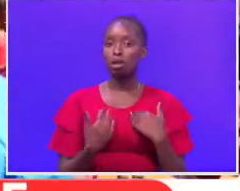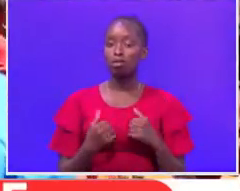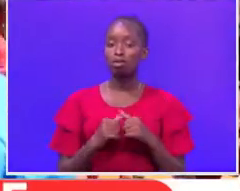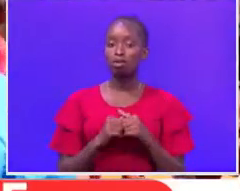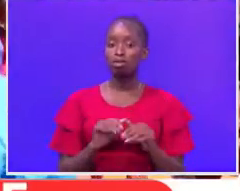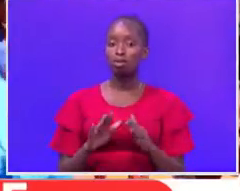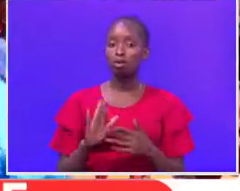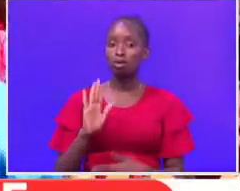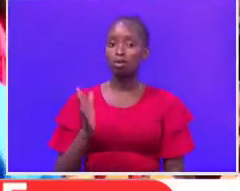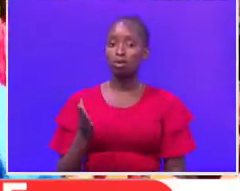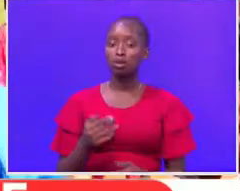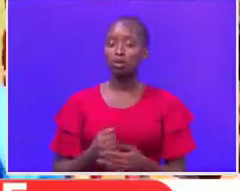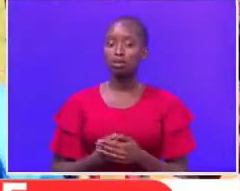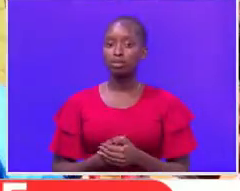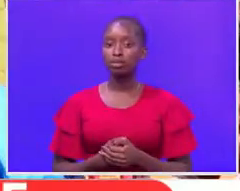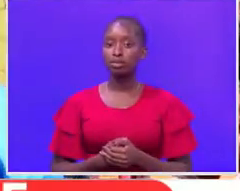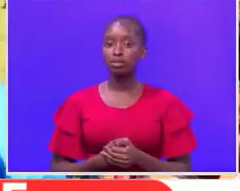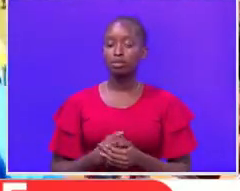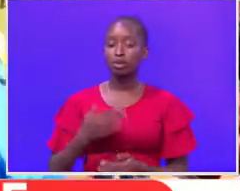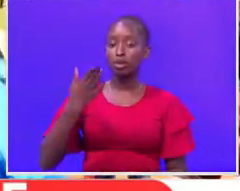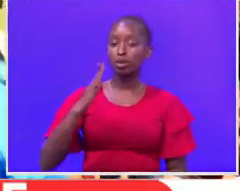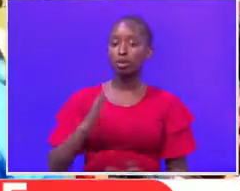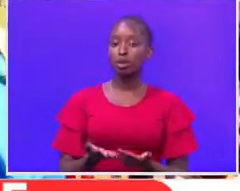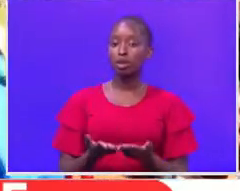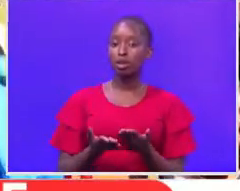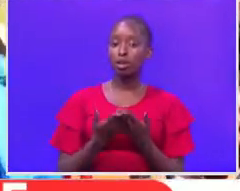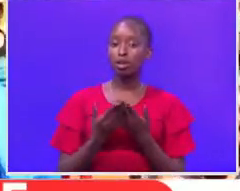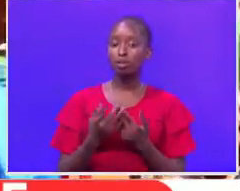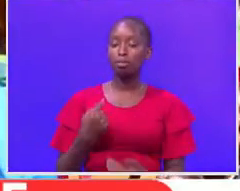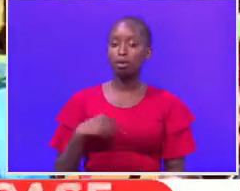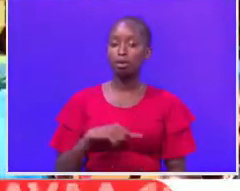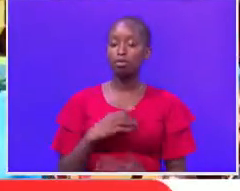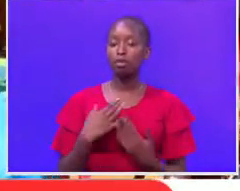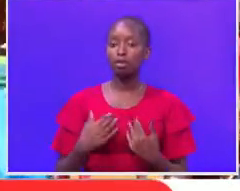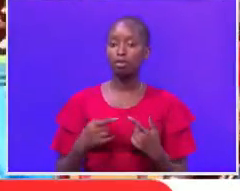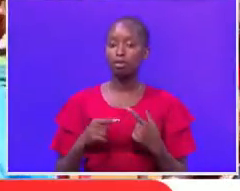hayo. Kwa Mwenyezi Mungu amenisaidia nikashinda leo.